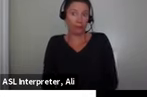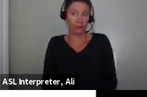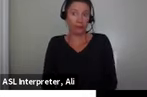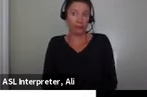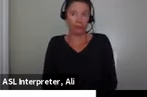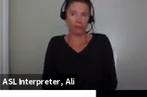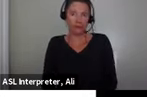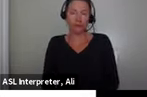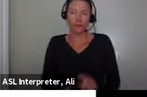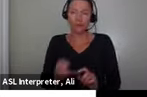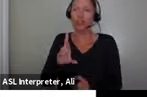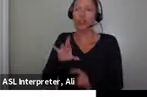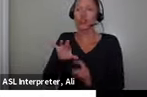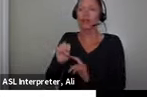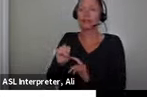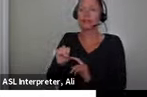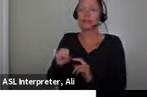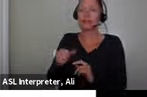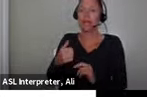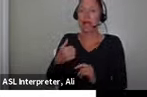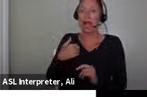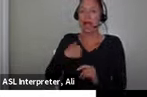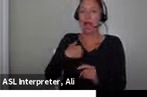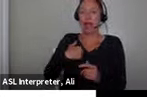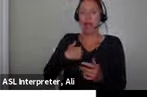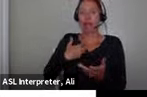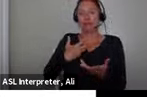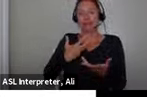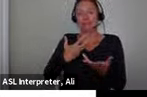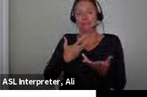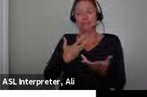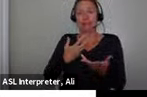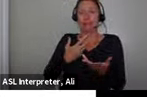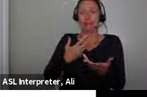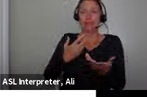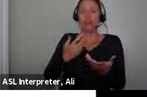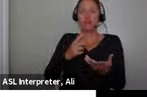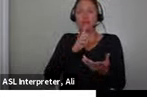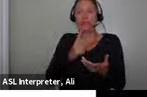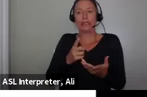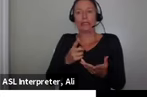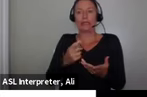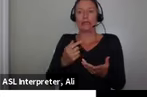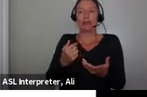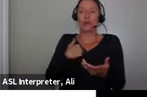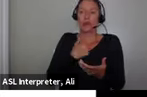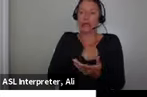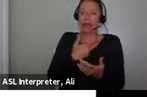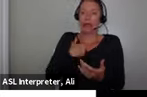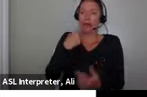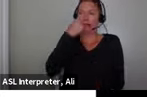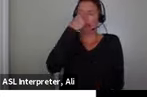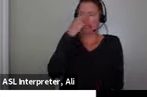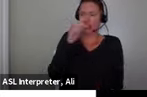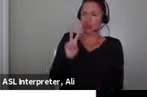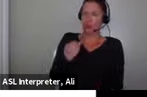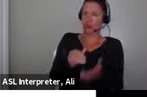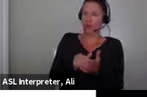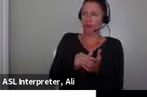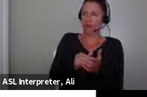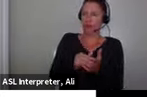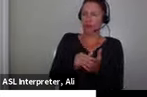So again, I would say overall there is a 2000, I think it is a